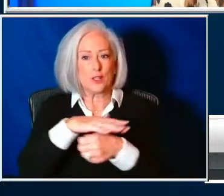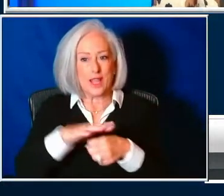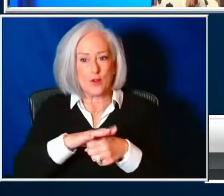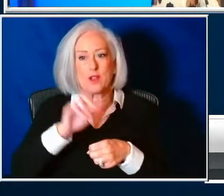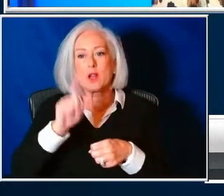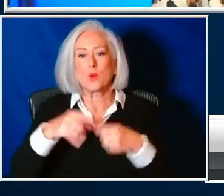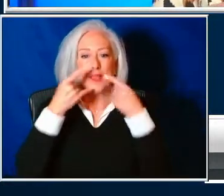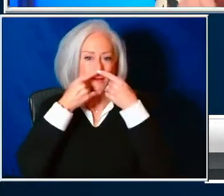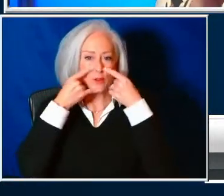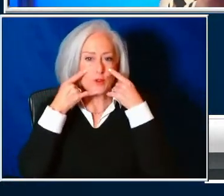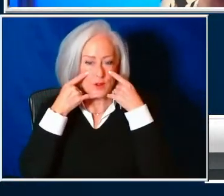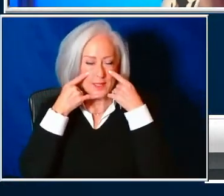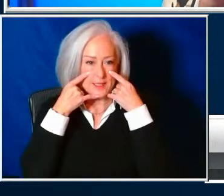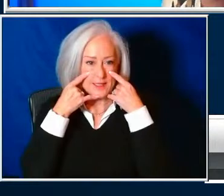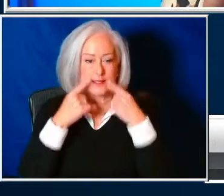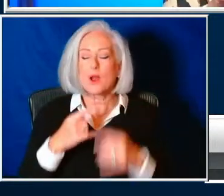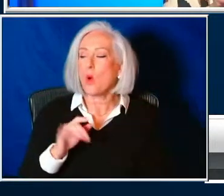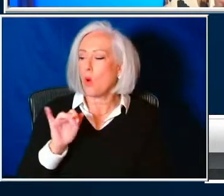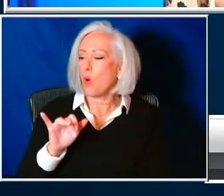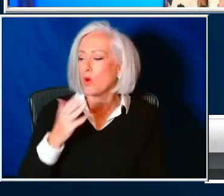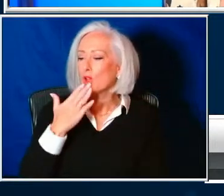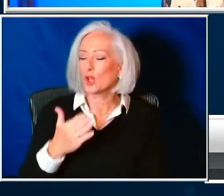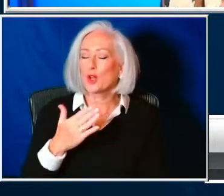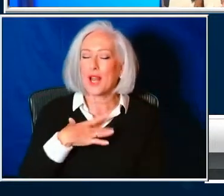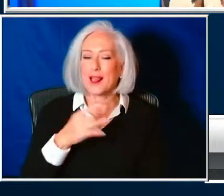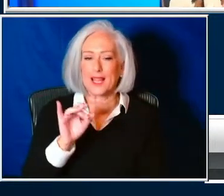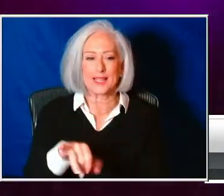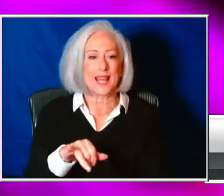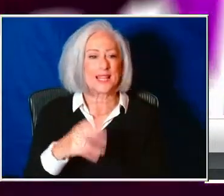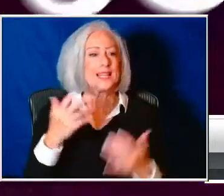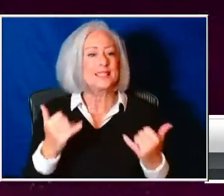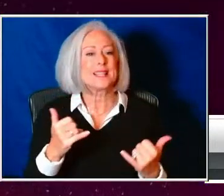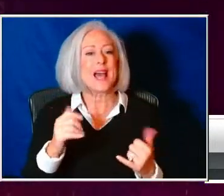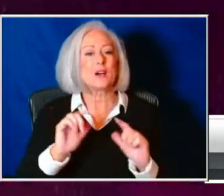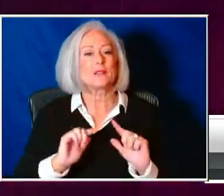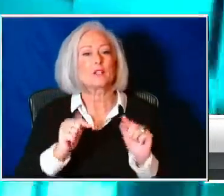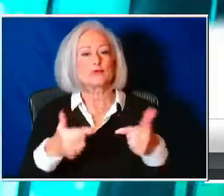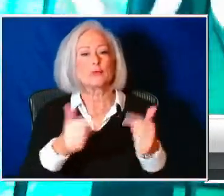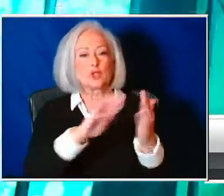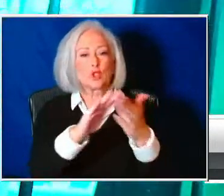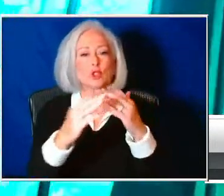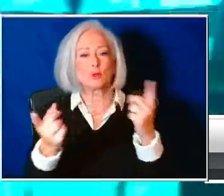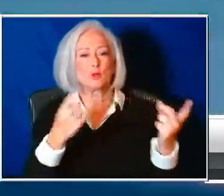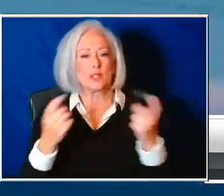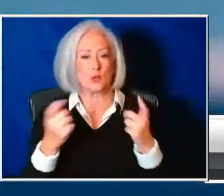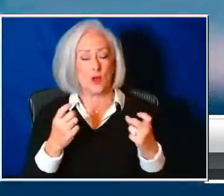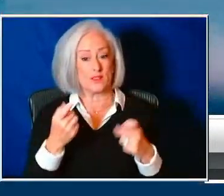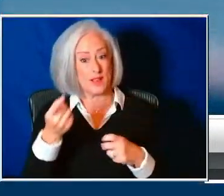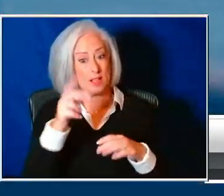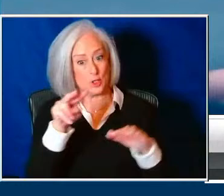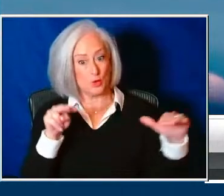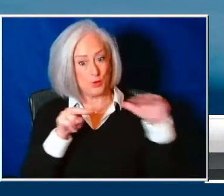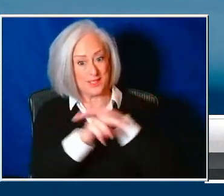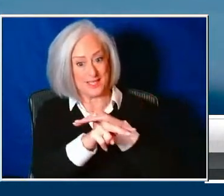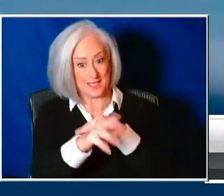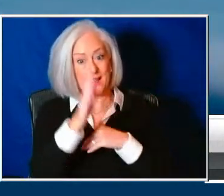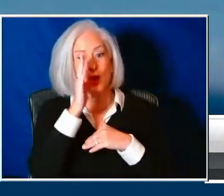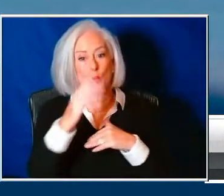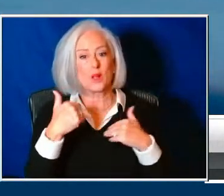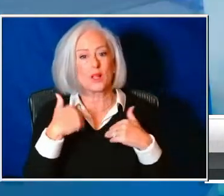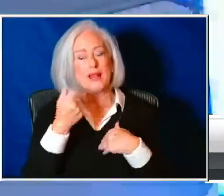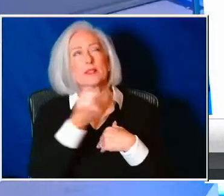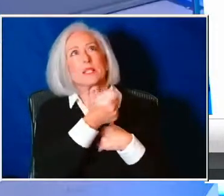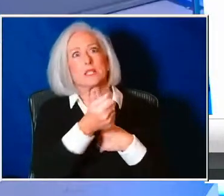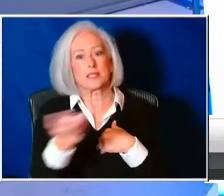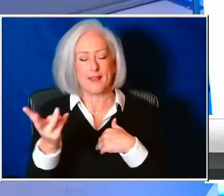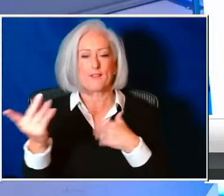So while you're doing that and kind of getting settled, I'm going to get to a couple community questions, Jill, because as you predicted, we are going to have several. So let's get